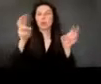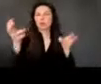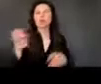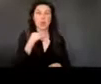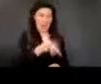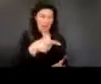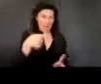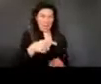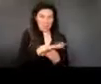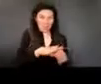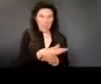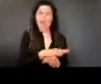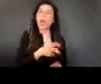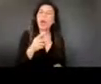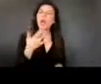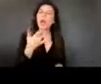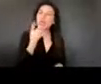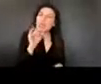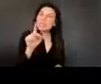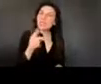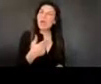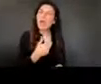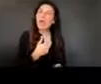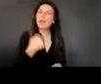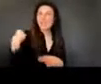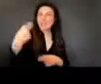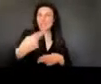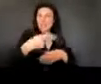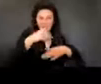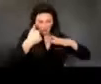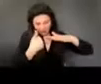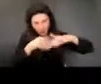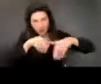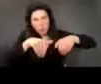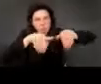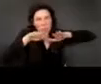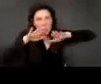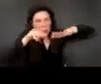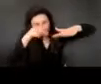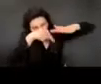had this kind of buried history that I thought that I could potentially connect